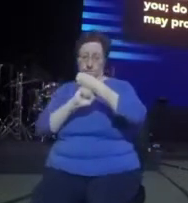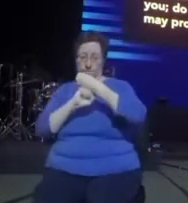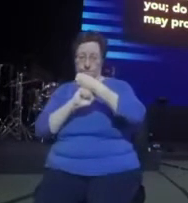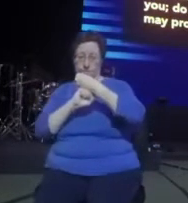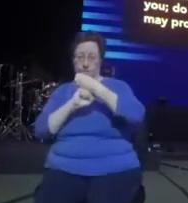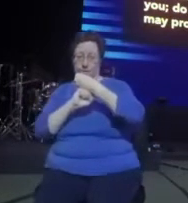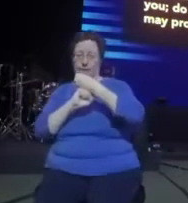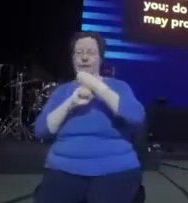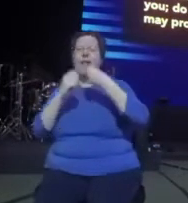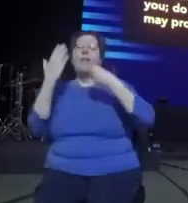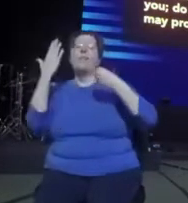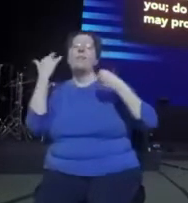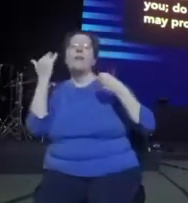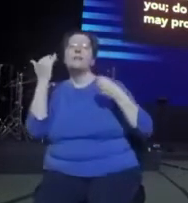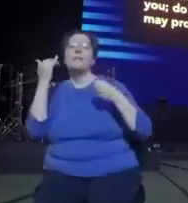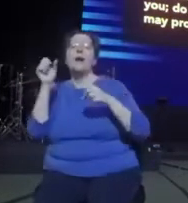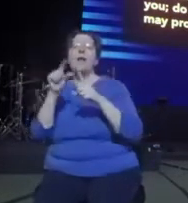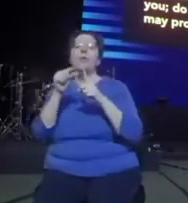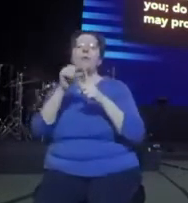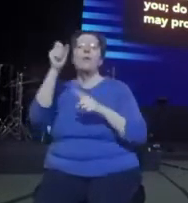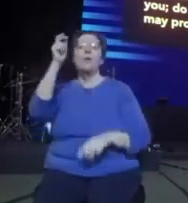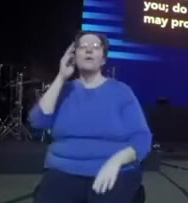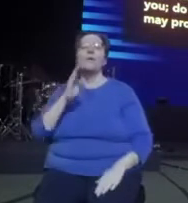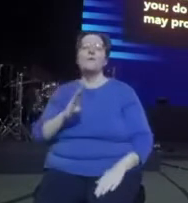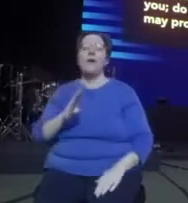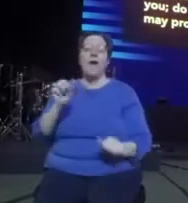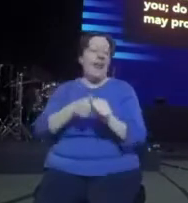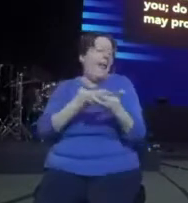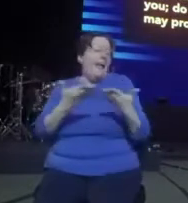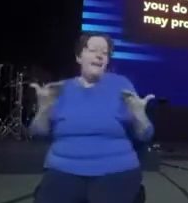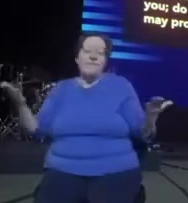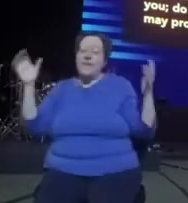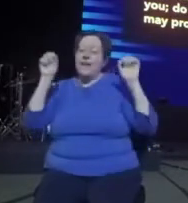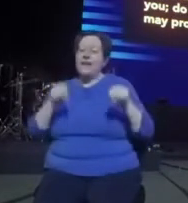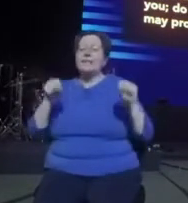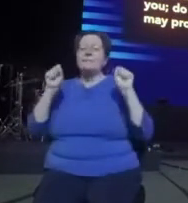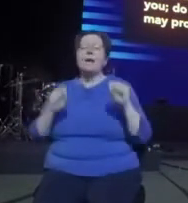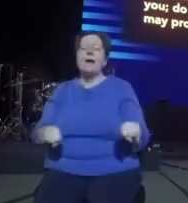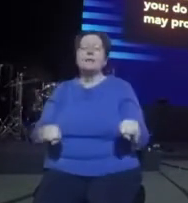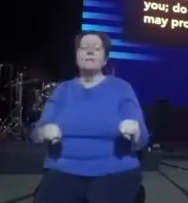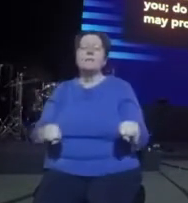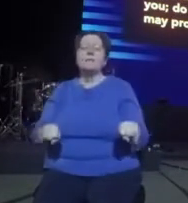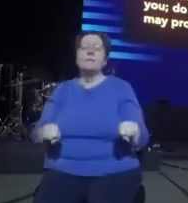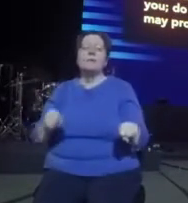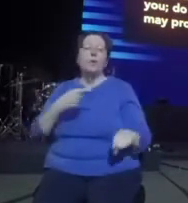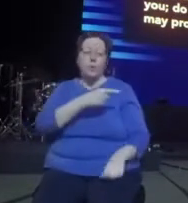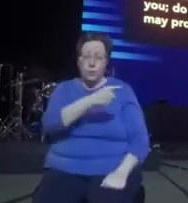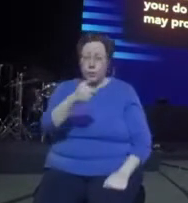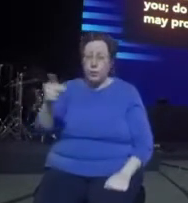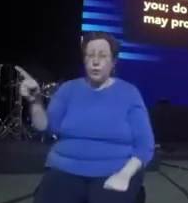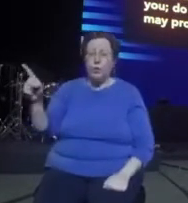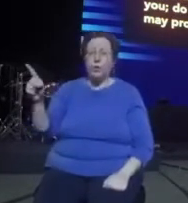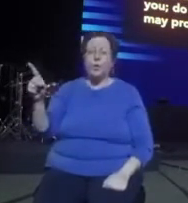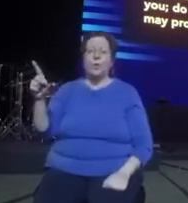And that's why the Word of God says all things are possible to him that